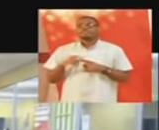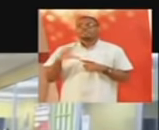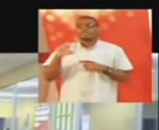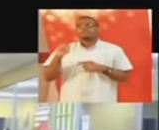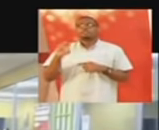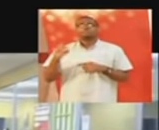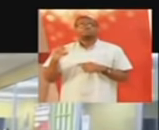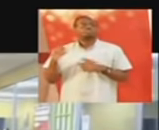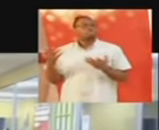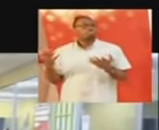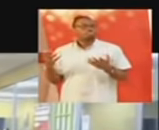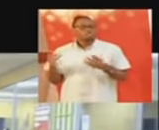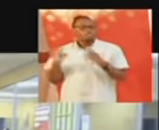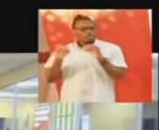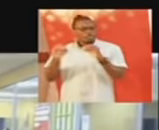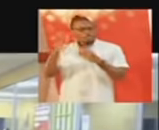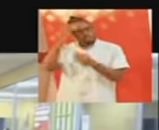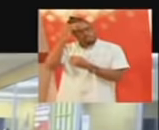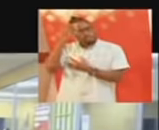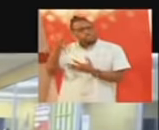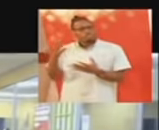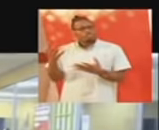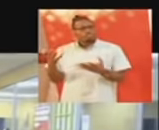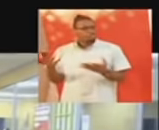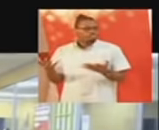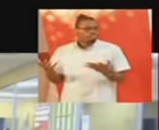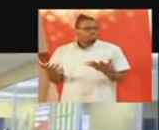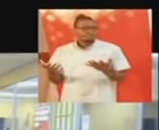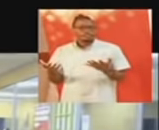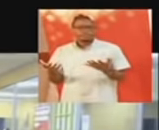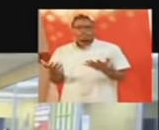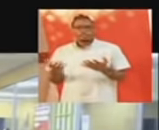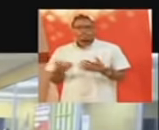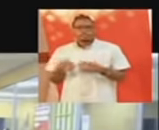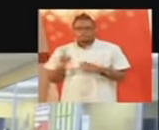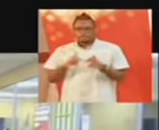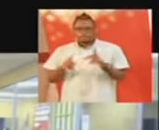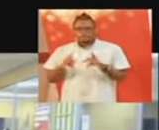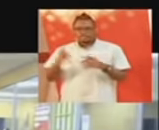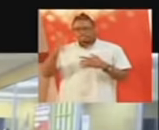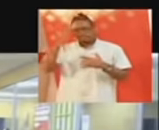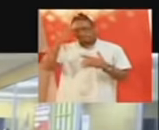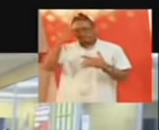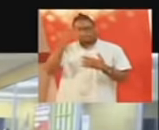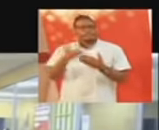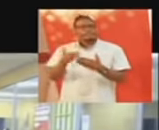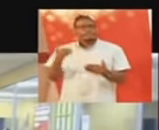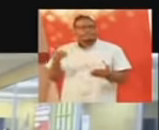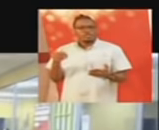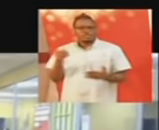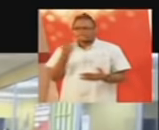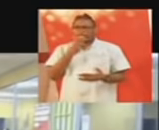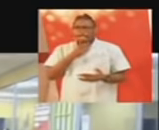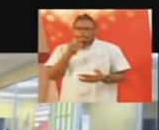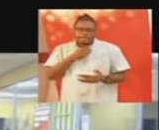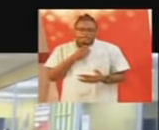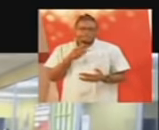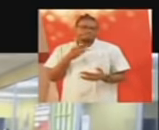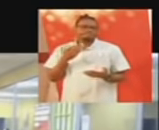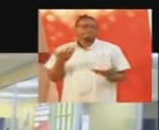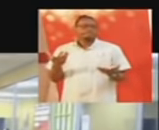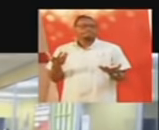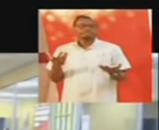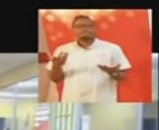compiled some type of data with pre-existing conditions. Could you elaborate a little bit more so that we could actually, because